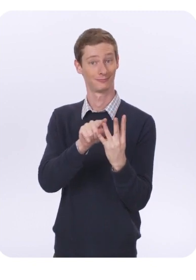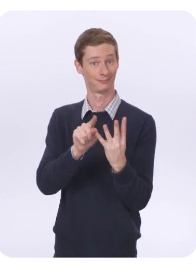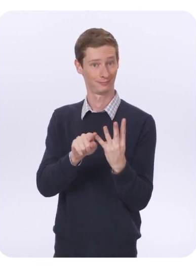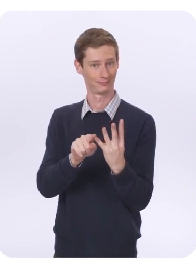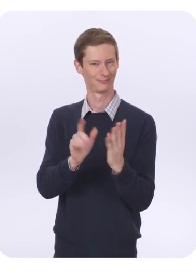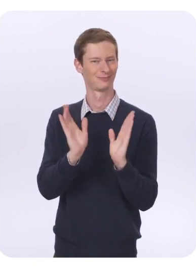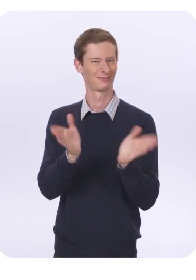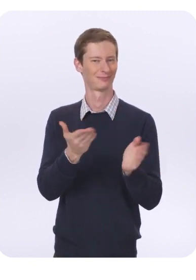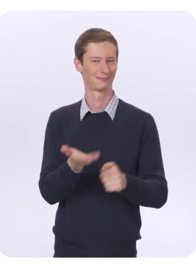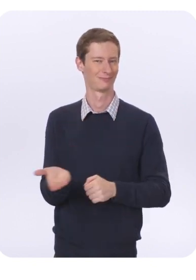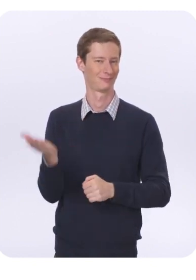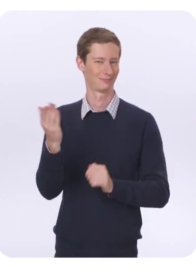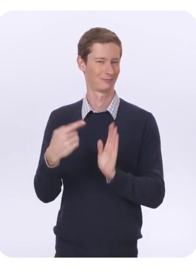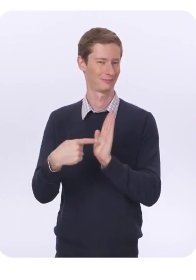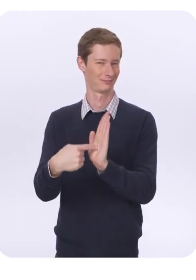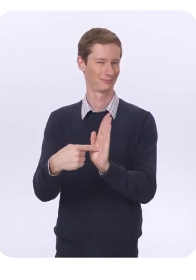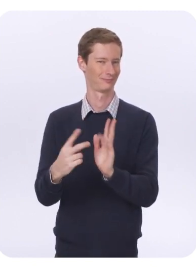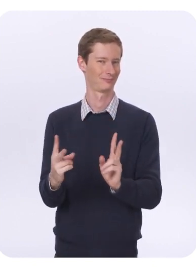show you a snippet from the video.